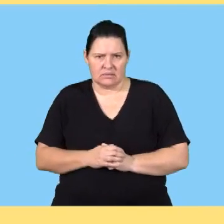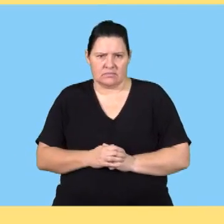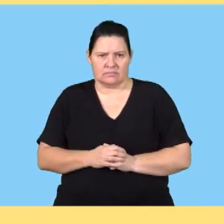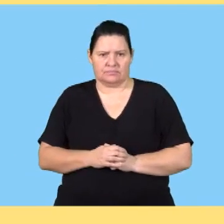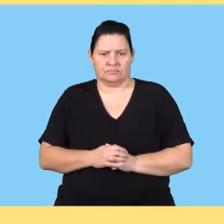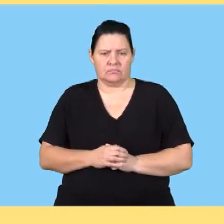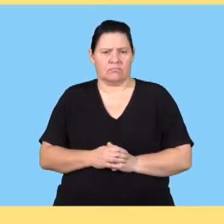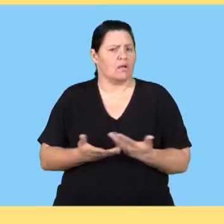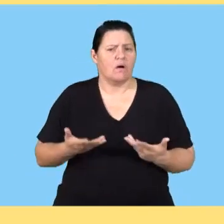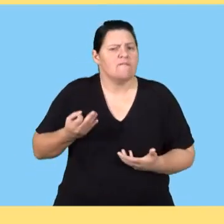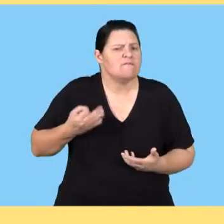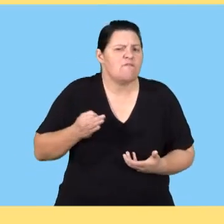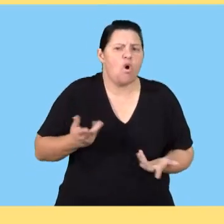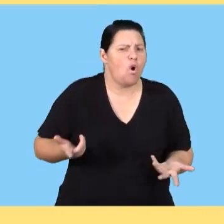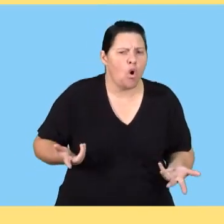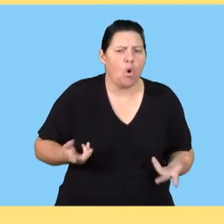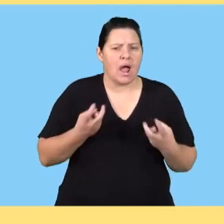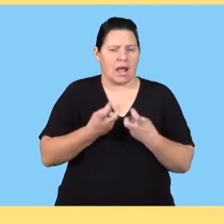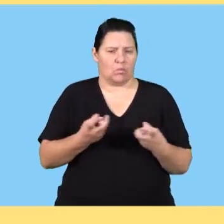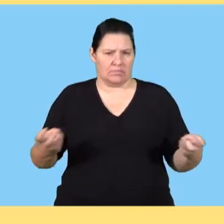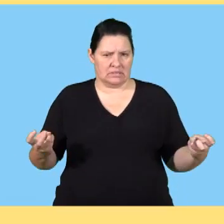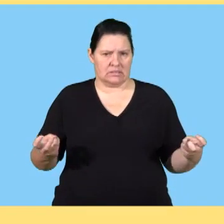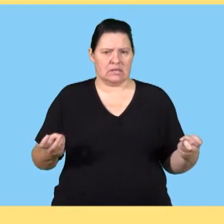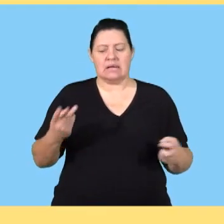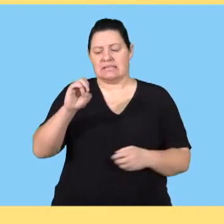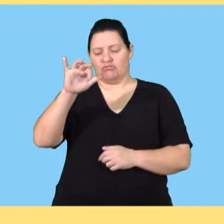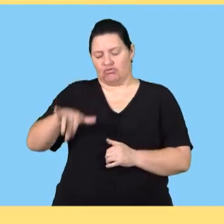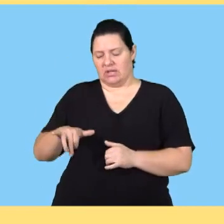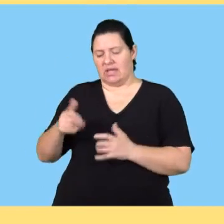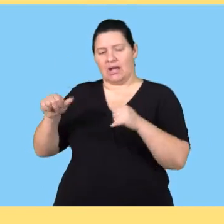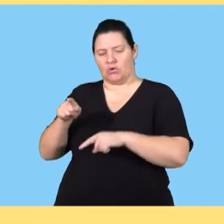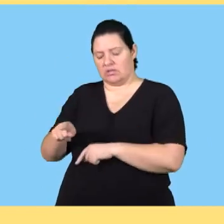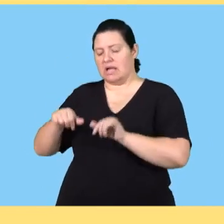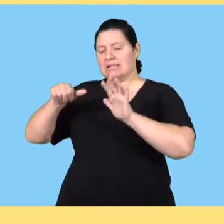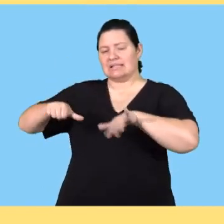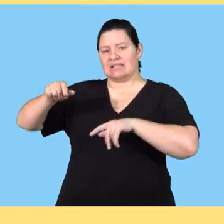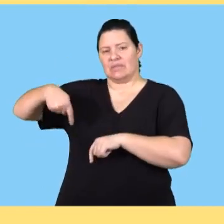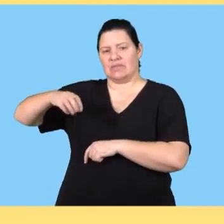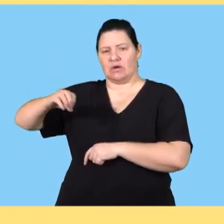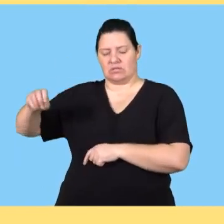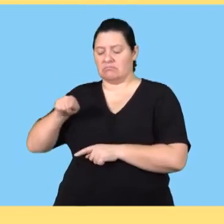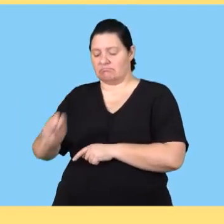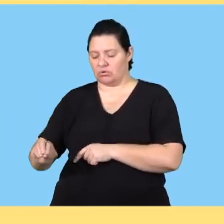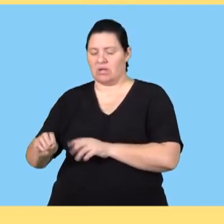16,000. What was this? Equipment. So come to my sundry accounts, 16,000